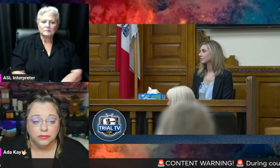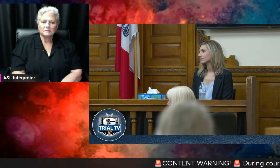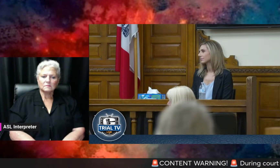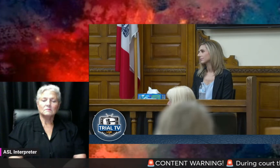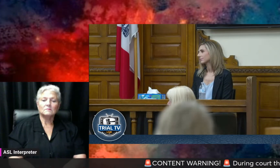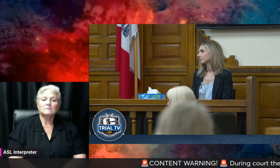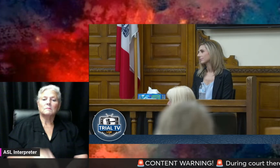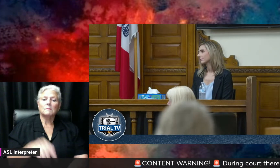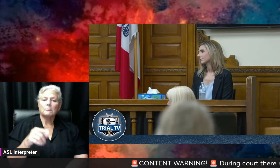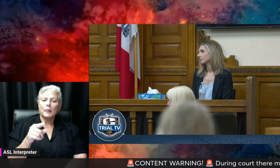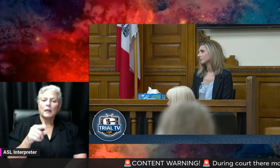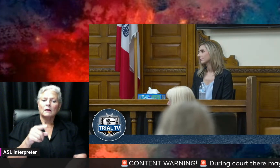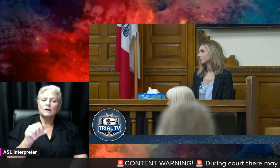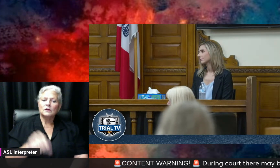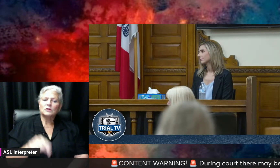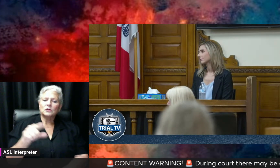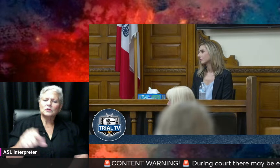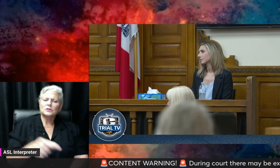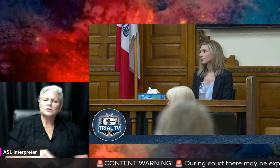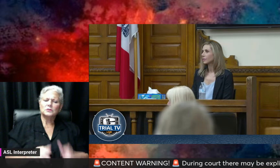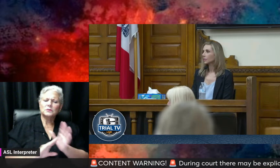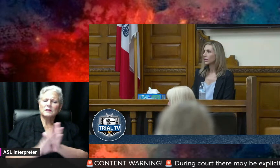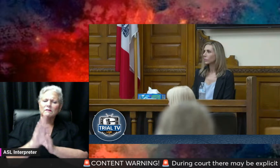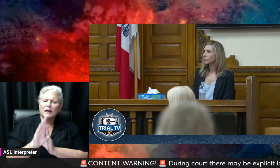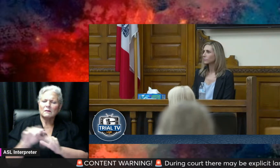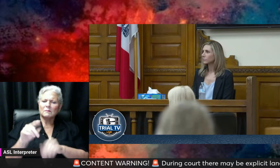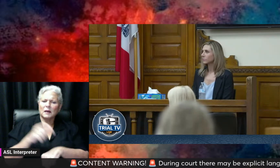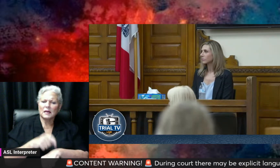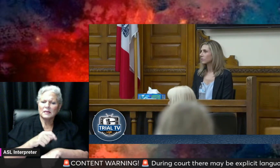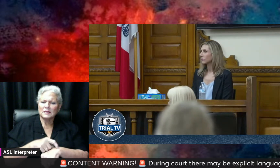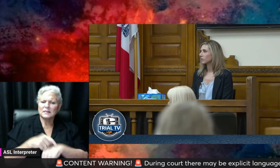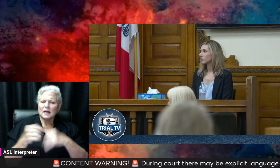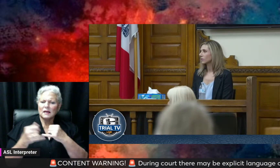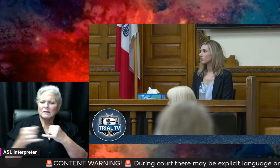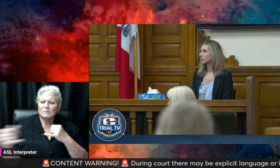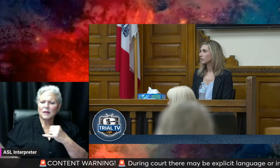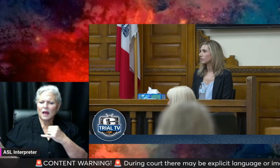Were you able to develop any timeline regarding the injuries? No.